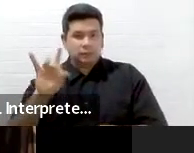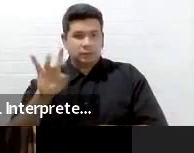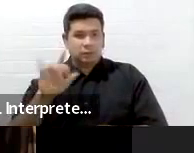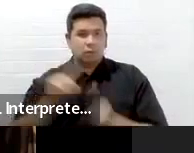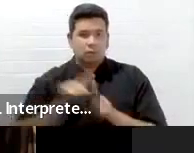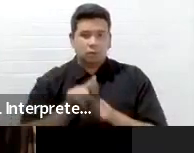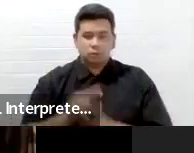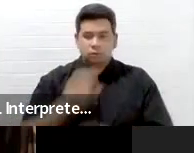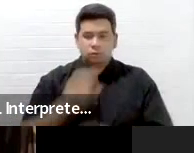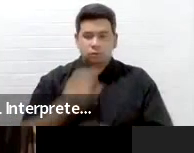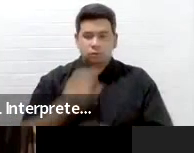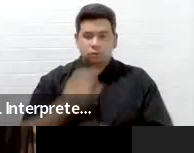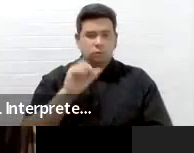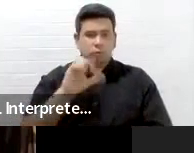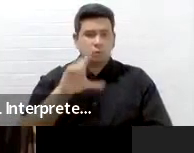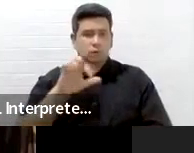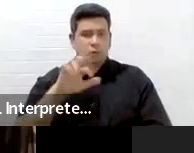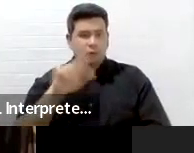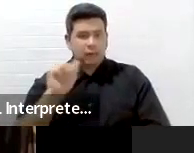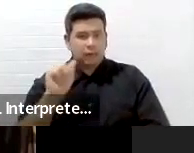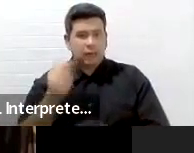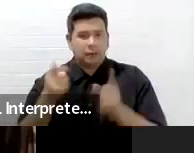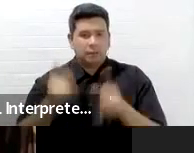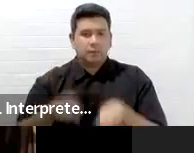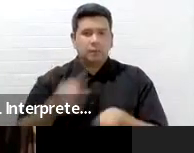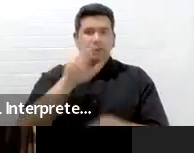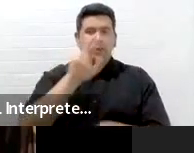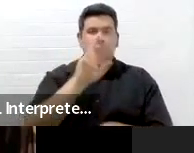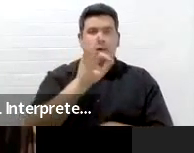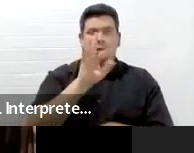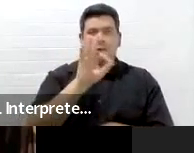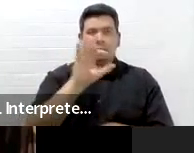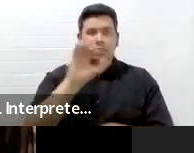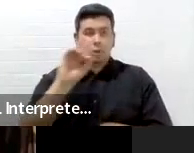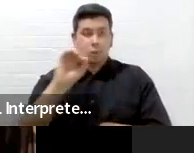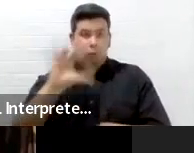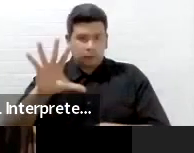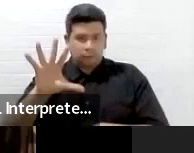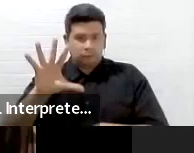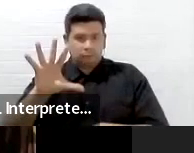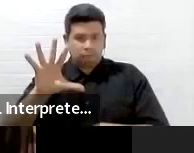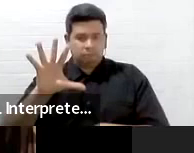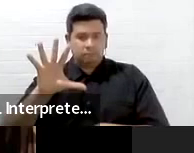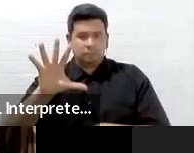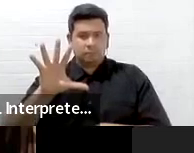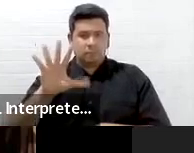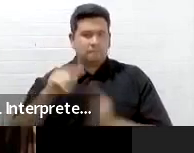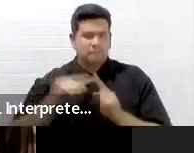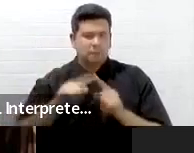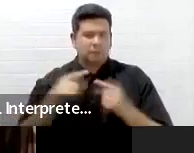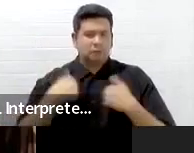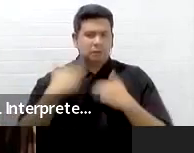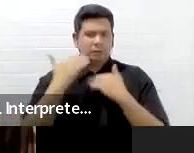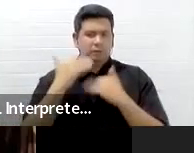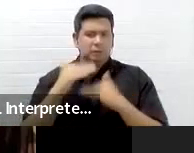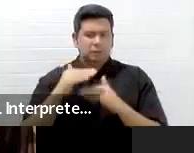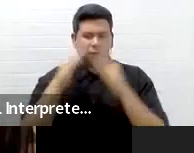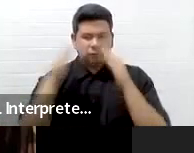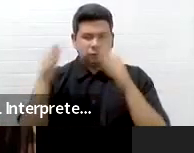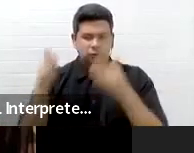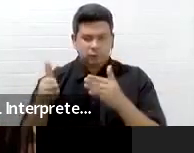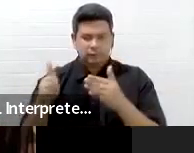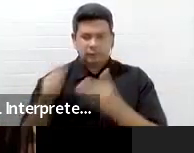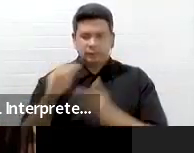1905 for this occasion. But later on, I limited my focus on